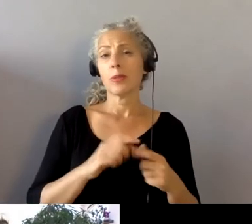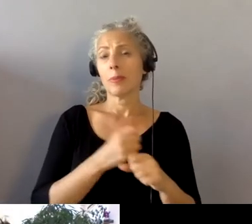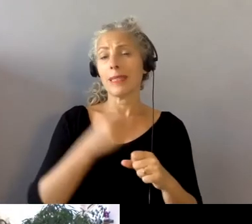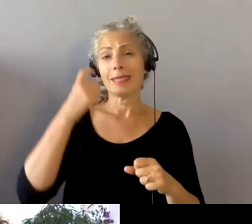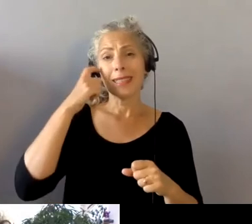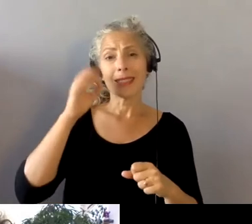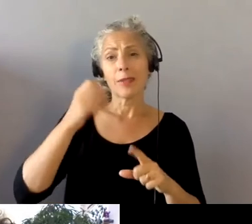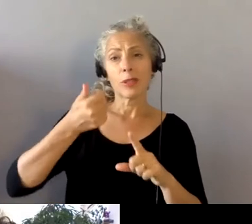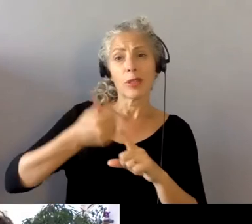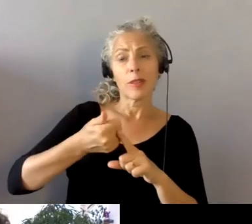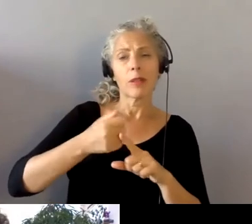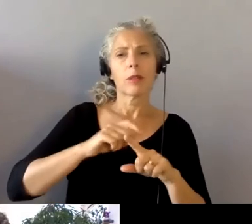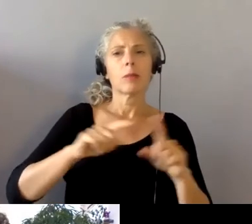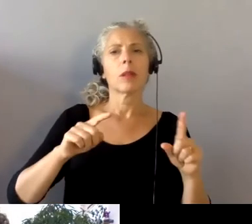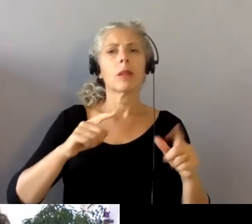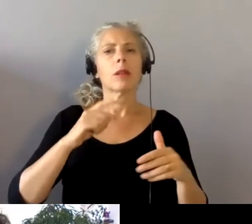but in the process of, like,